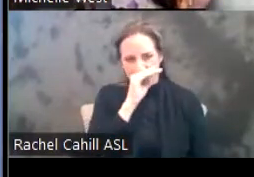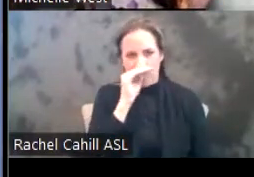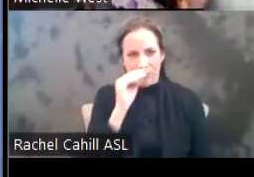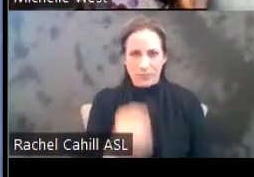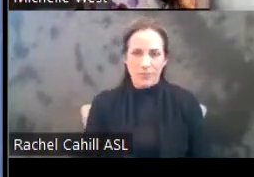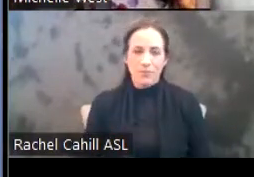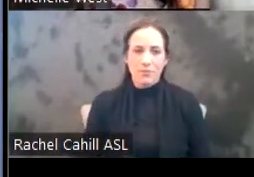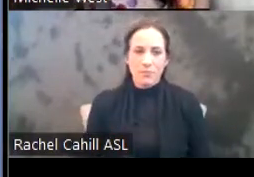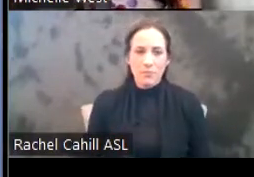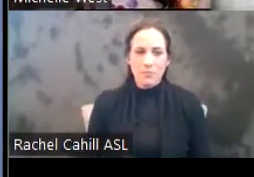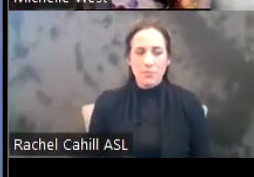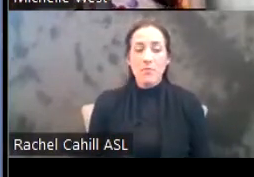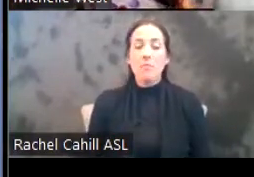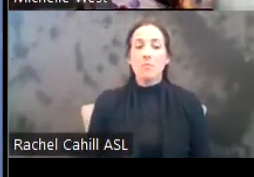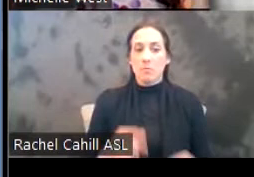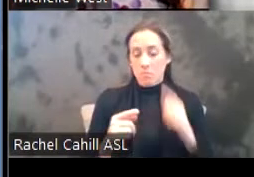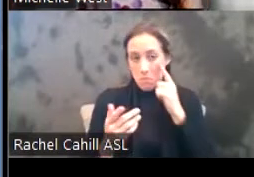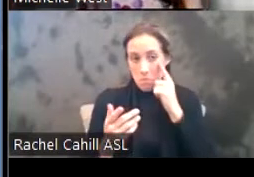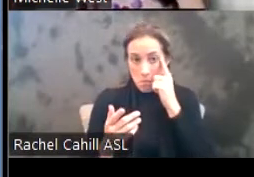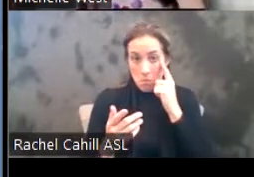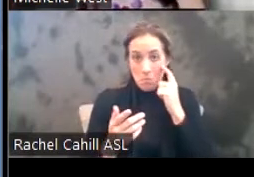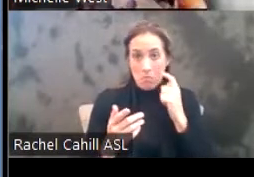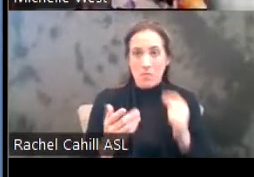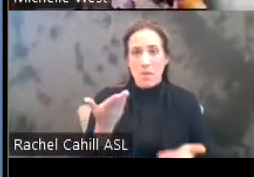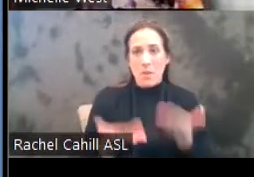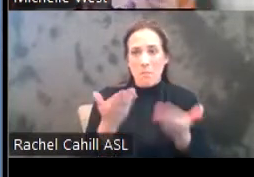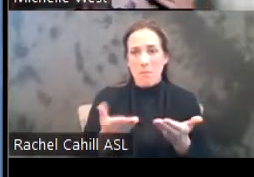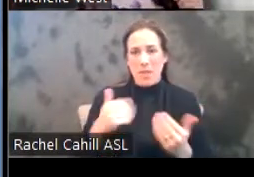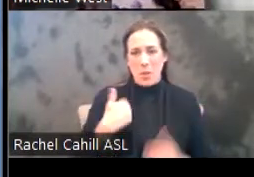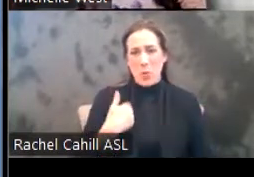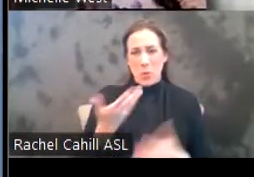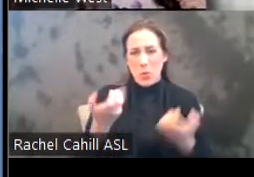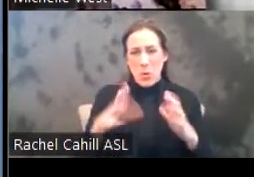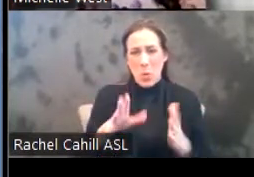requirements. But you could do things like that. They may not want something in print.